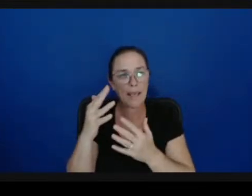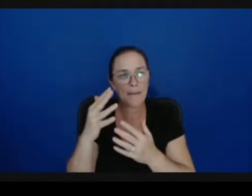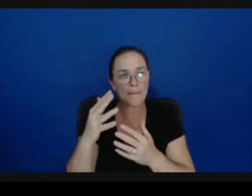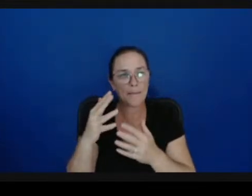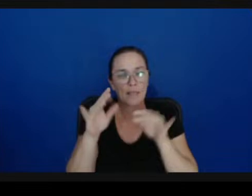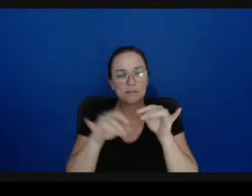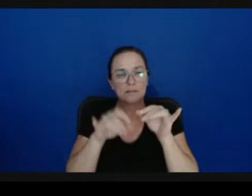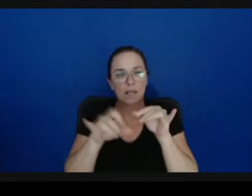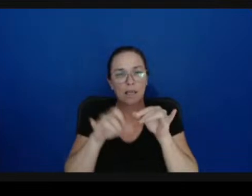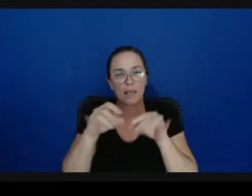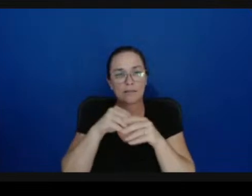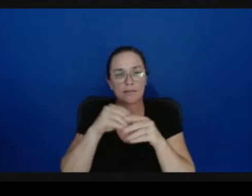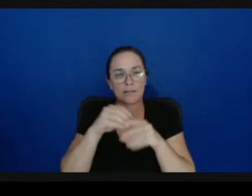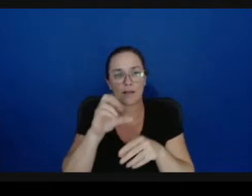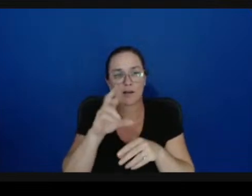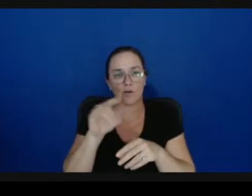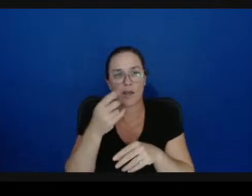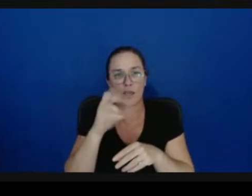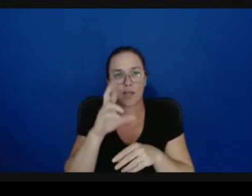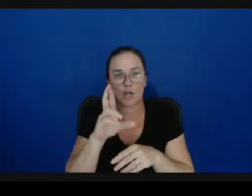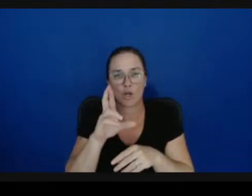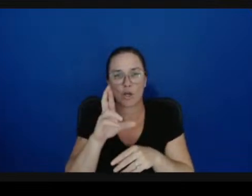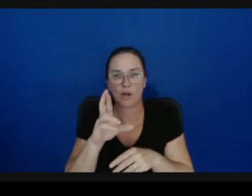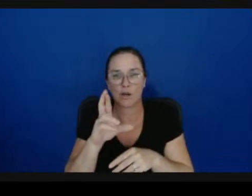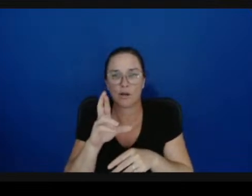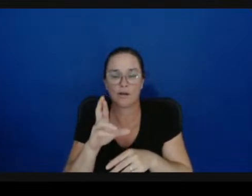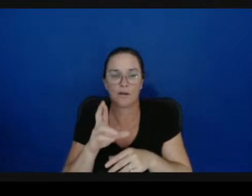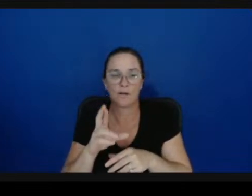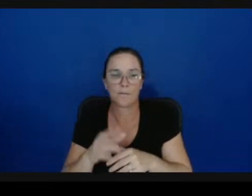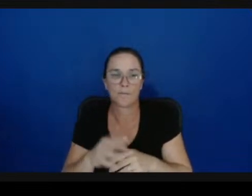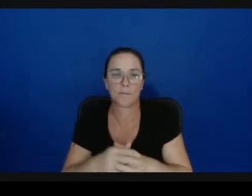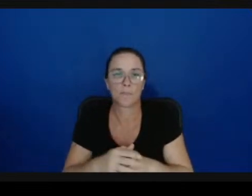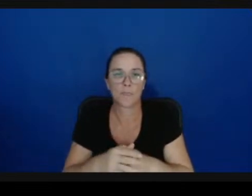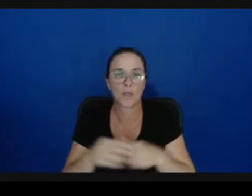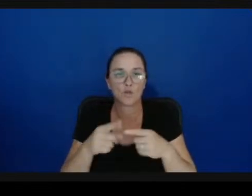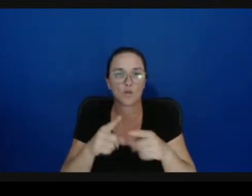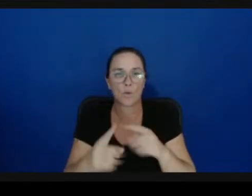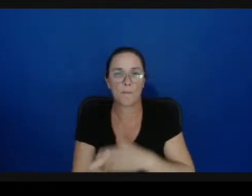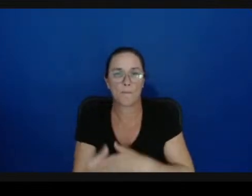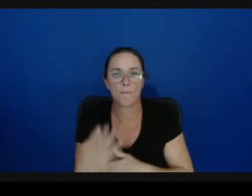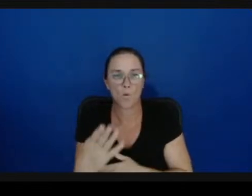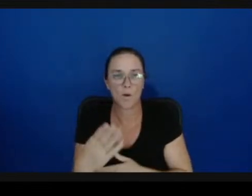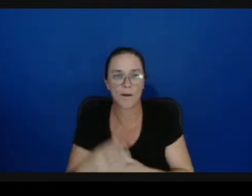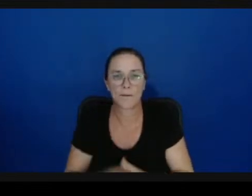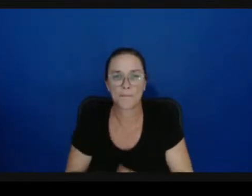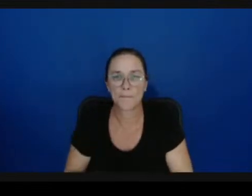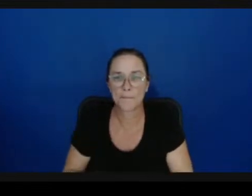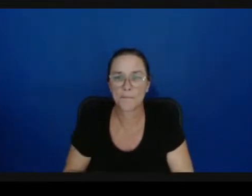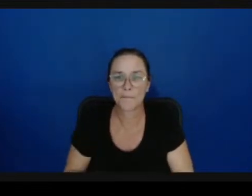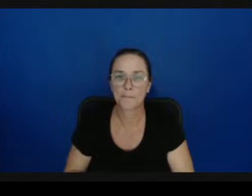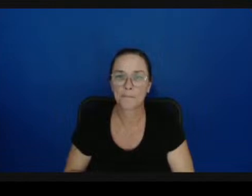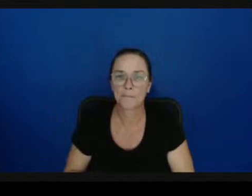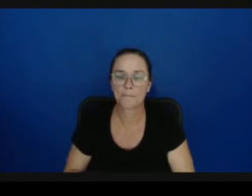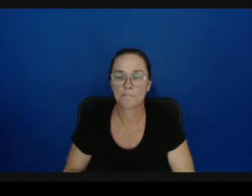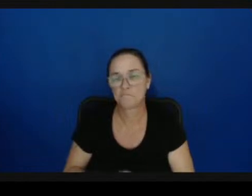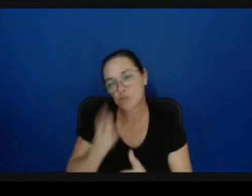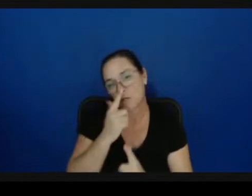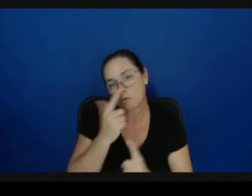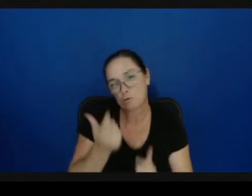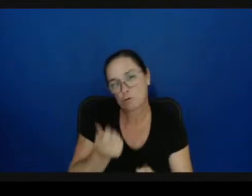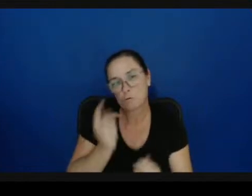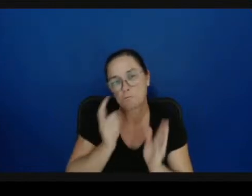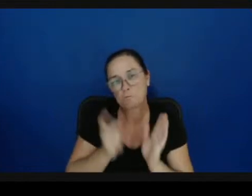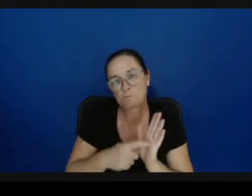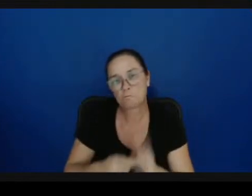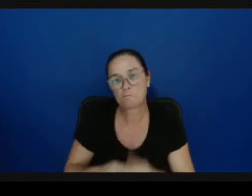crater still in this early part of the day. Interesting to note.